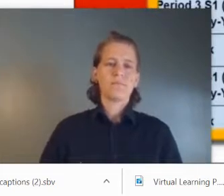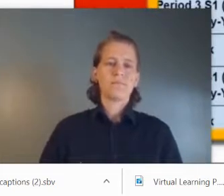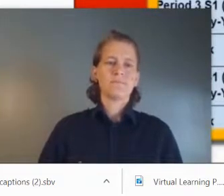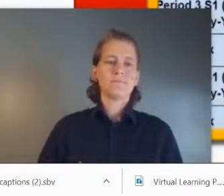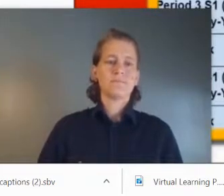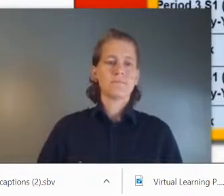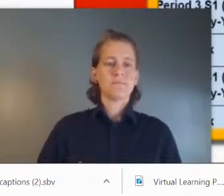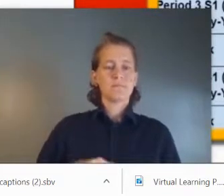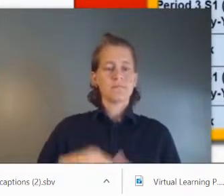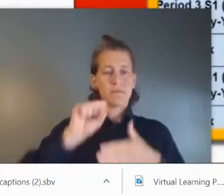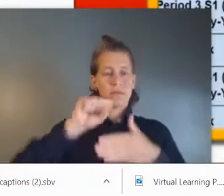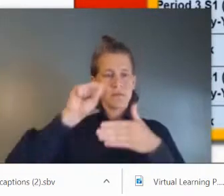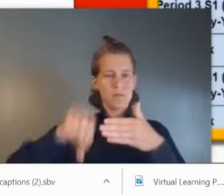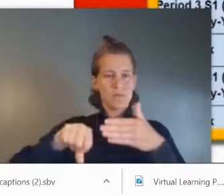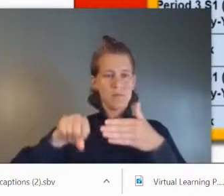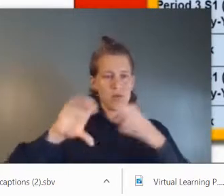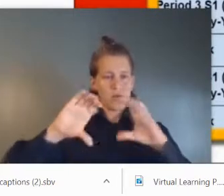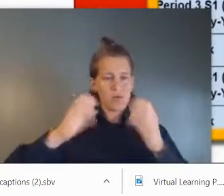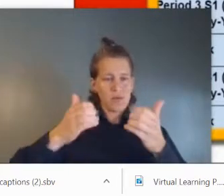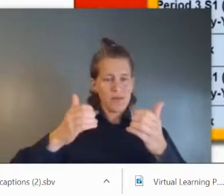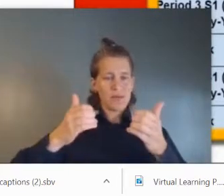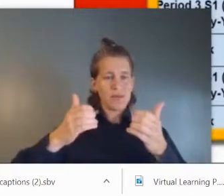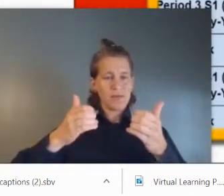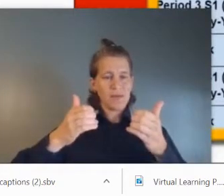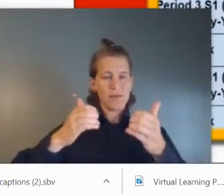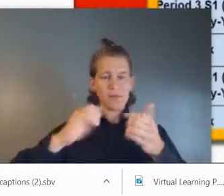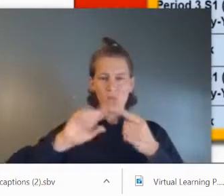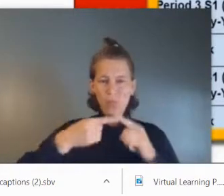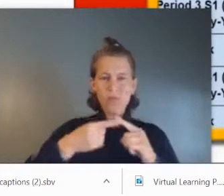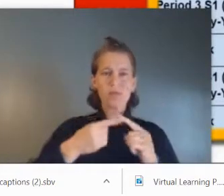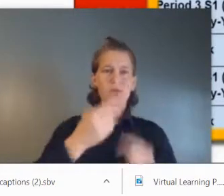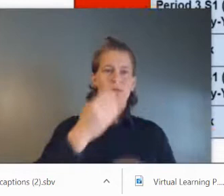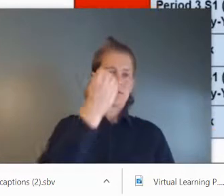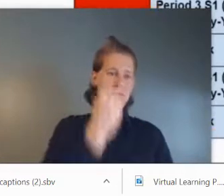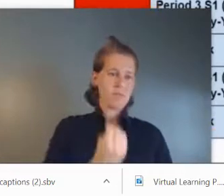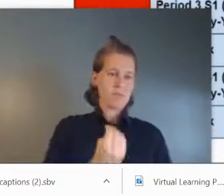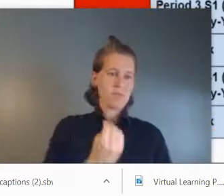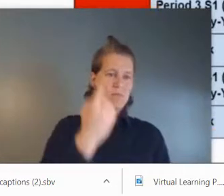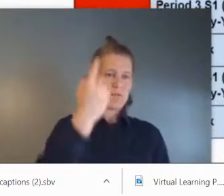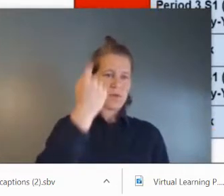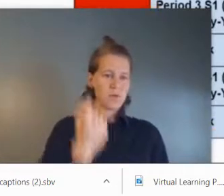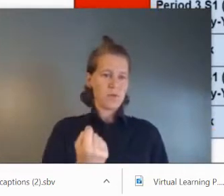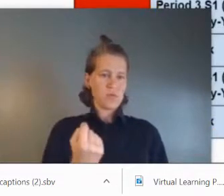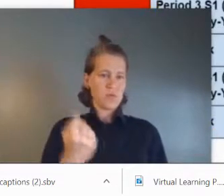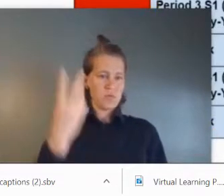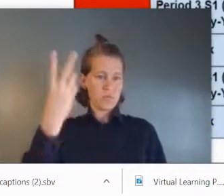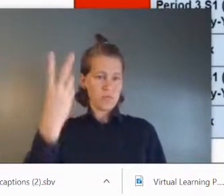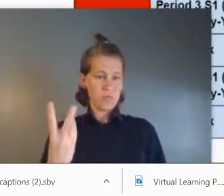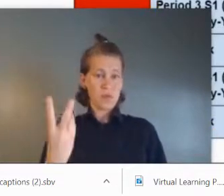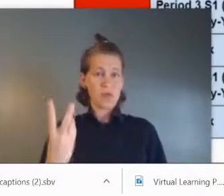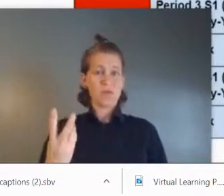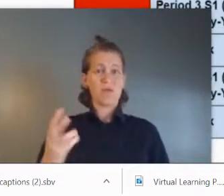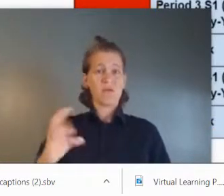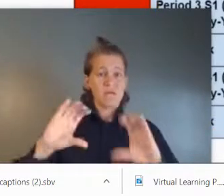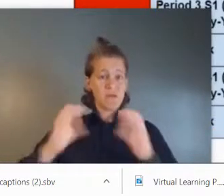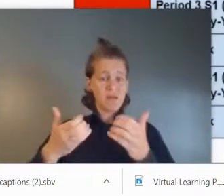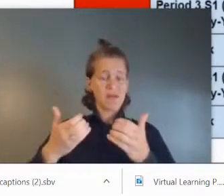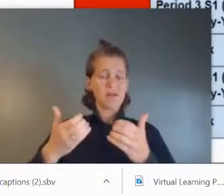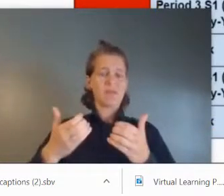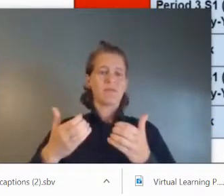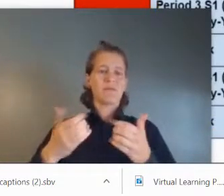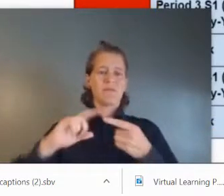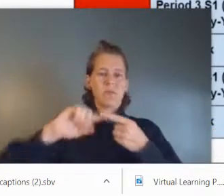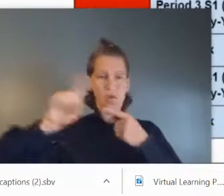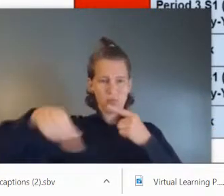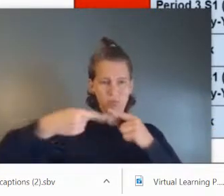Semester classes will meet each Monday, Tuesday, and Thursday. For classes on the AB year-long schedule,